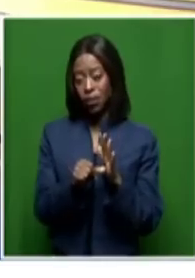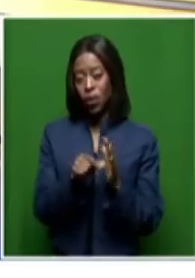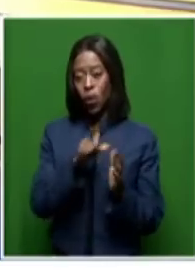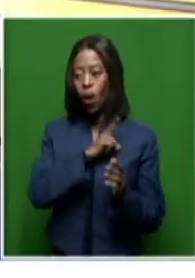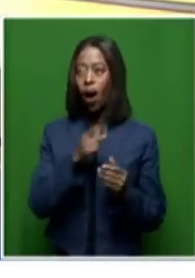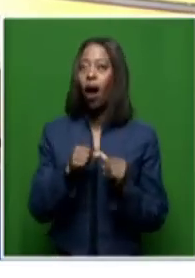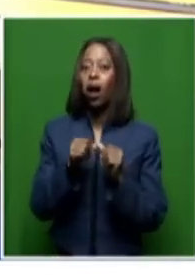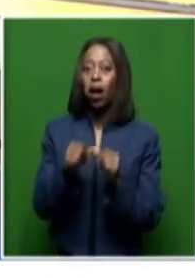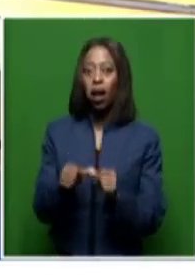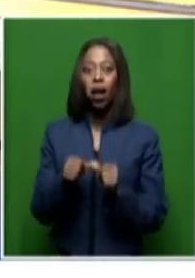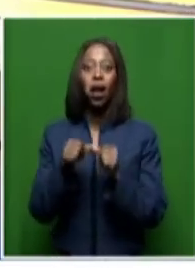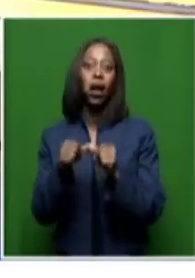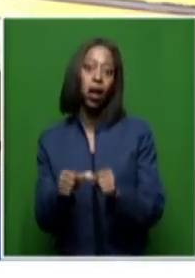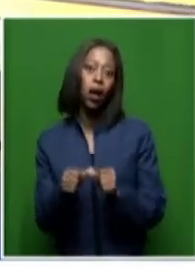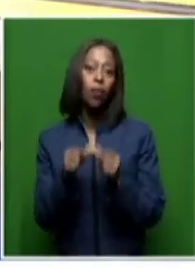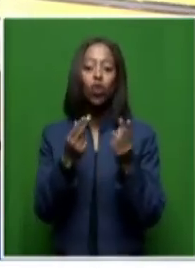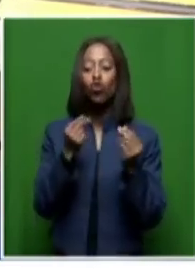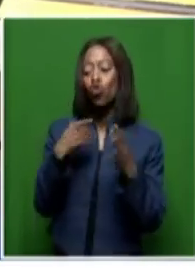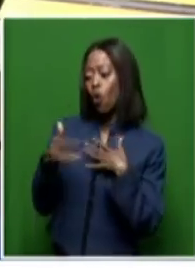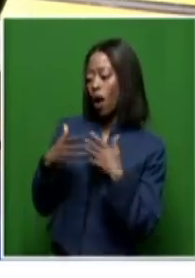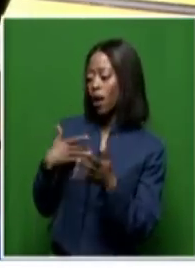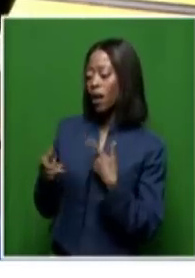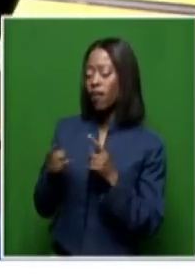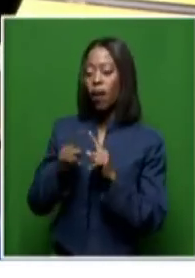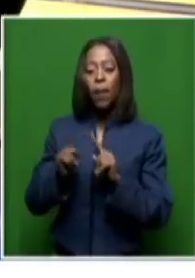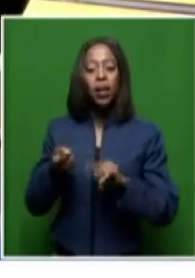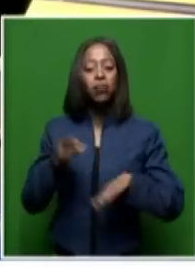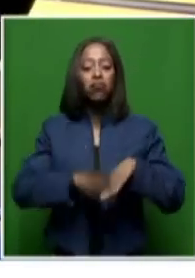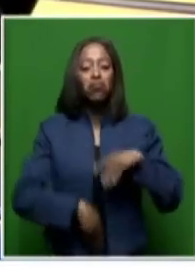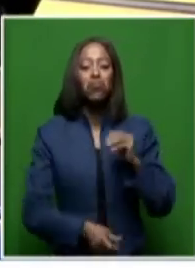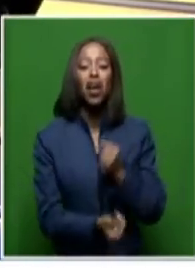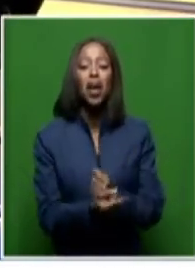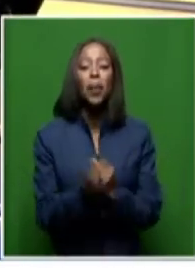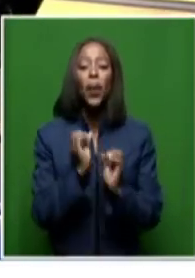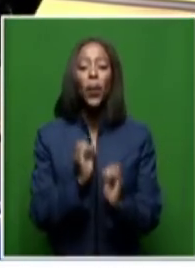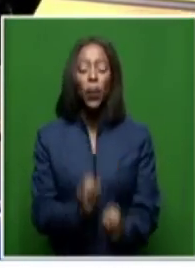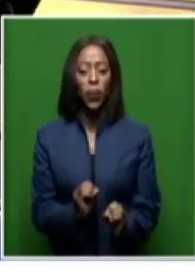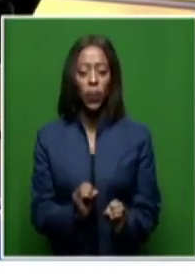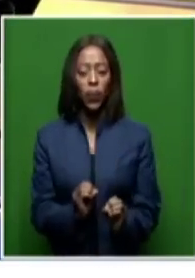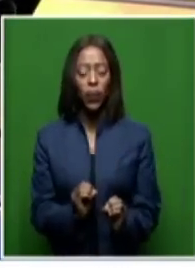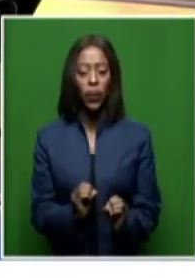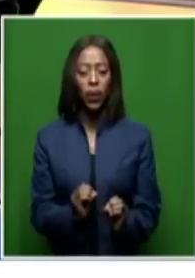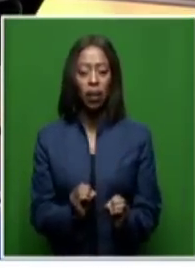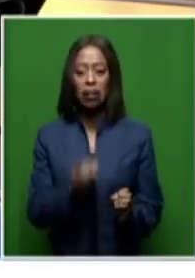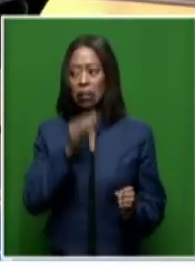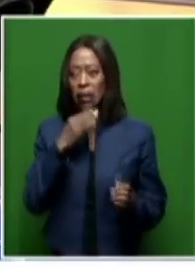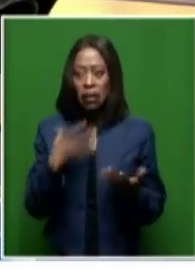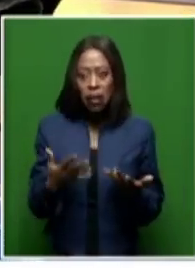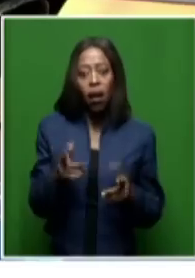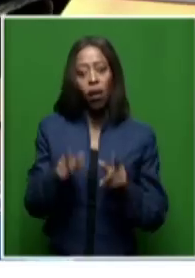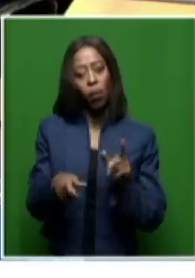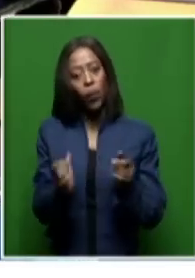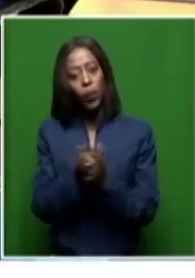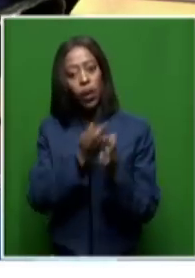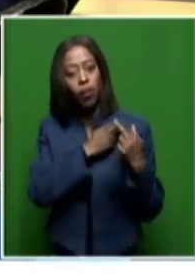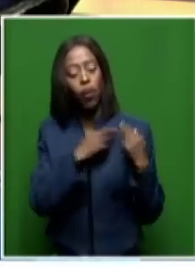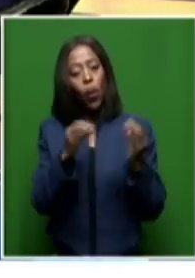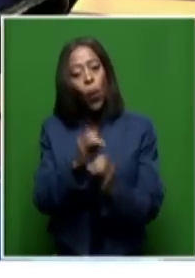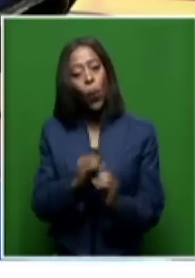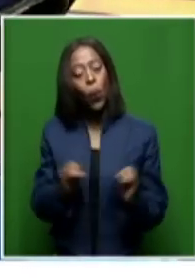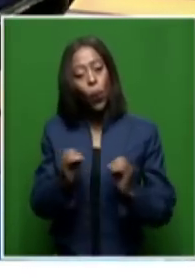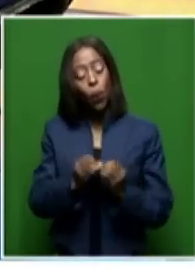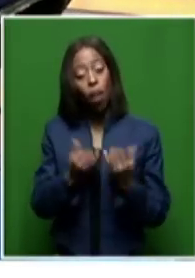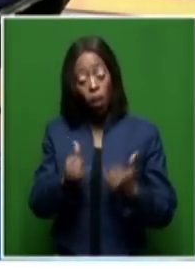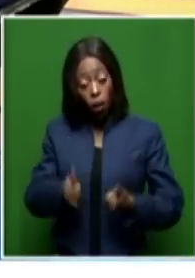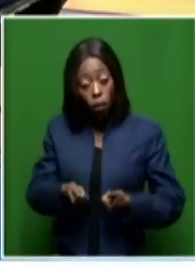just continue from one disaster to the next without necessarily holding people accountable. So let's